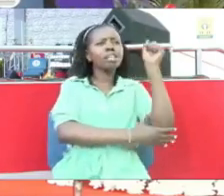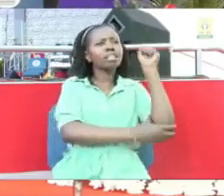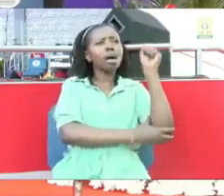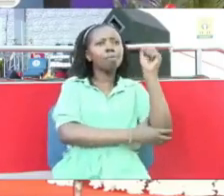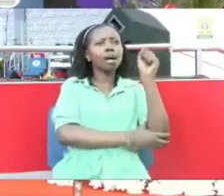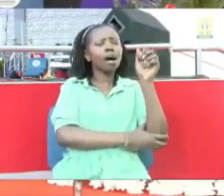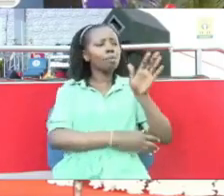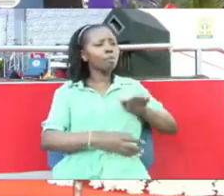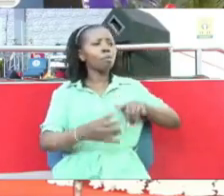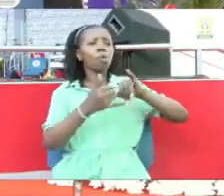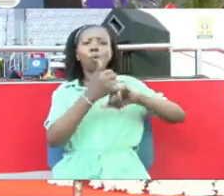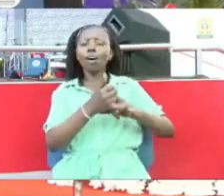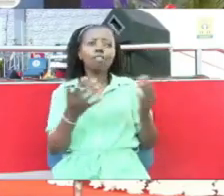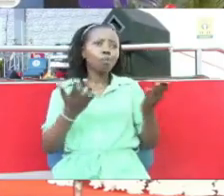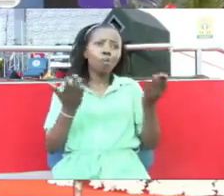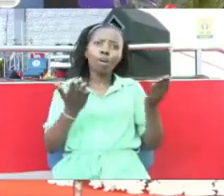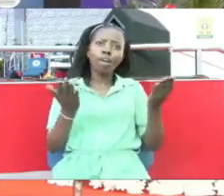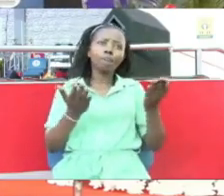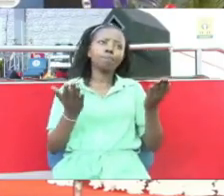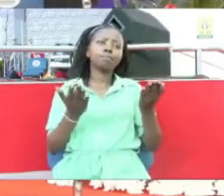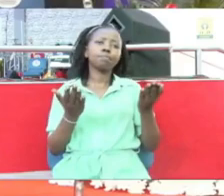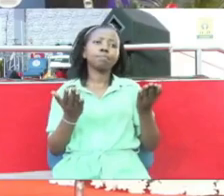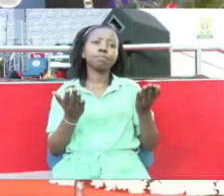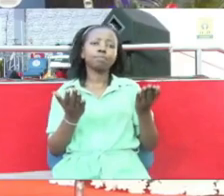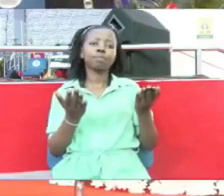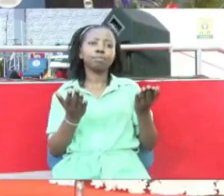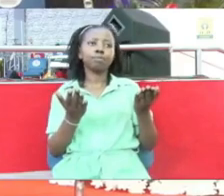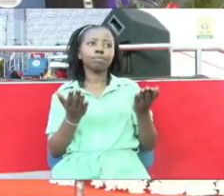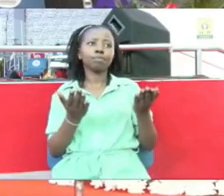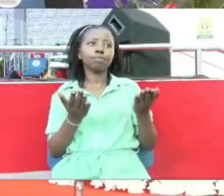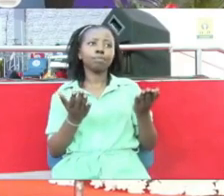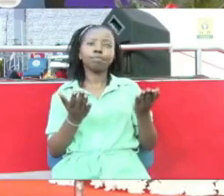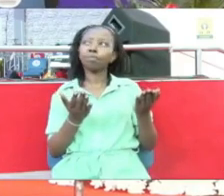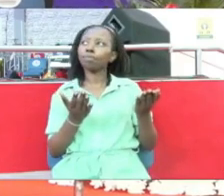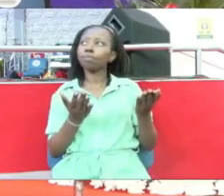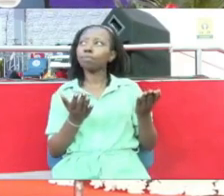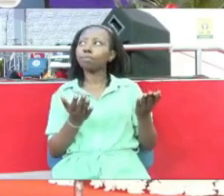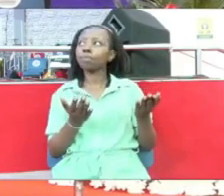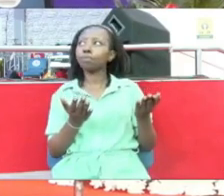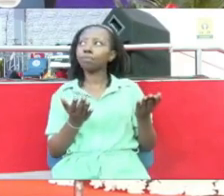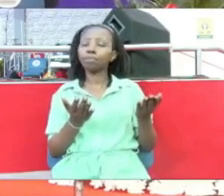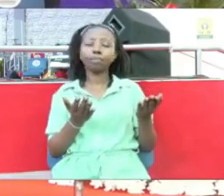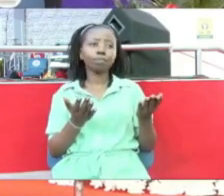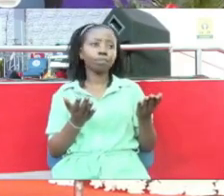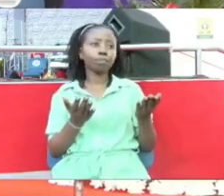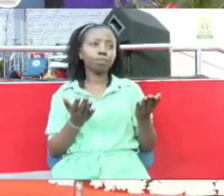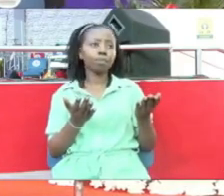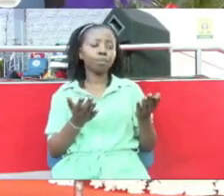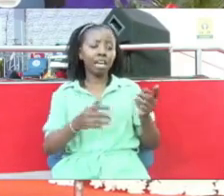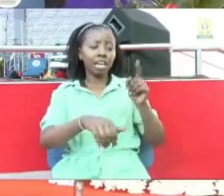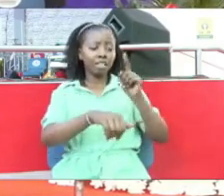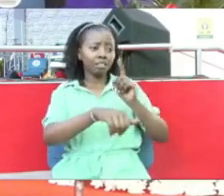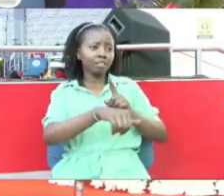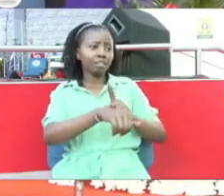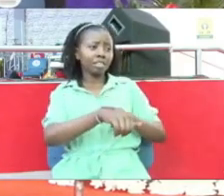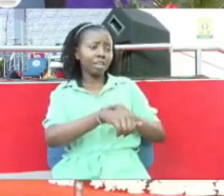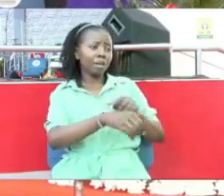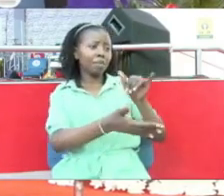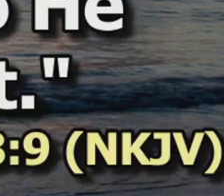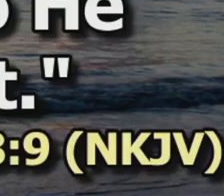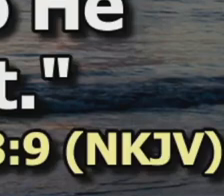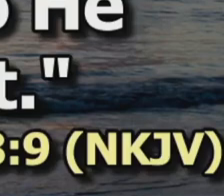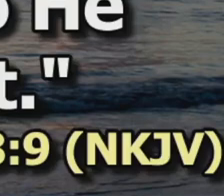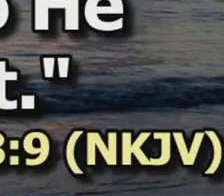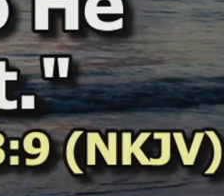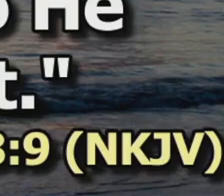wife? Ndio wakati huo Mungu aliweza kuuliza Abraham, mke wako wako wapi? It's at that point that God was able to